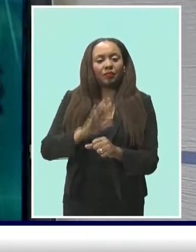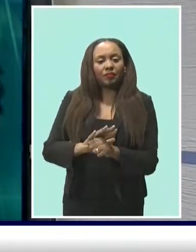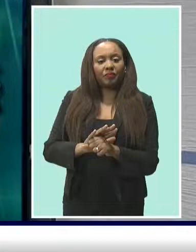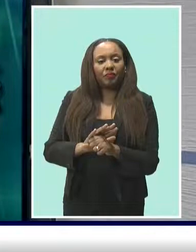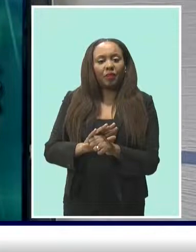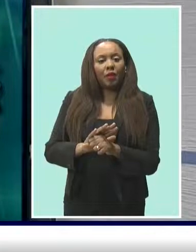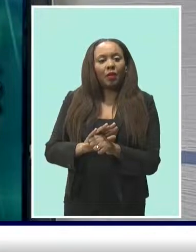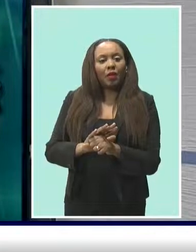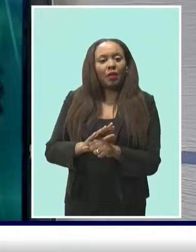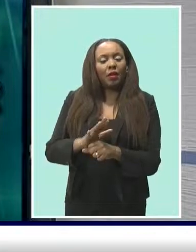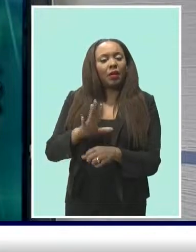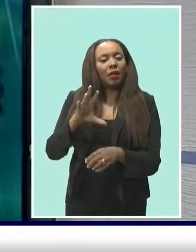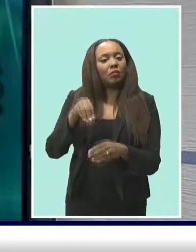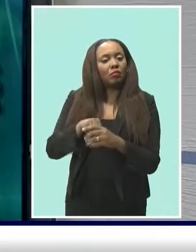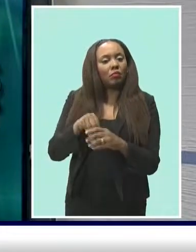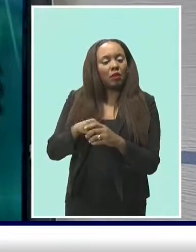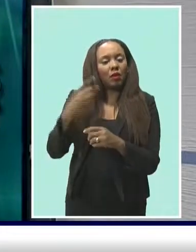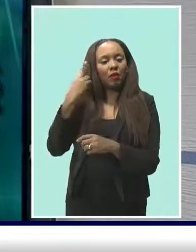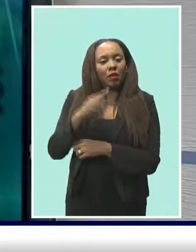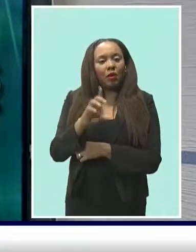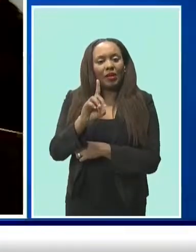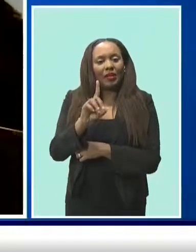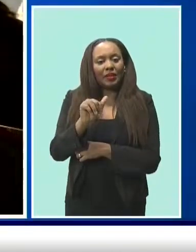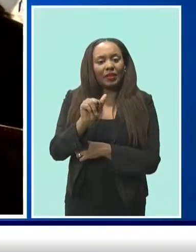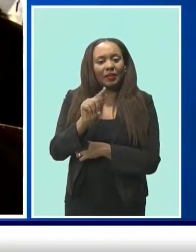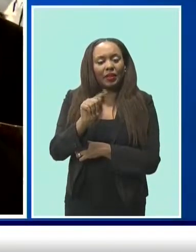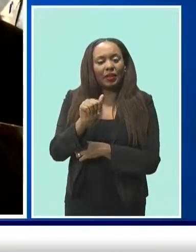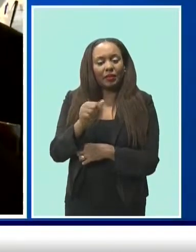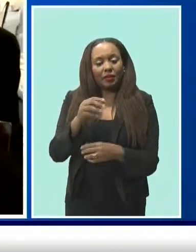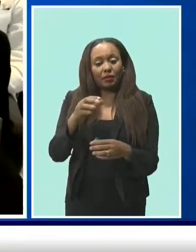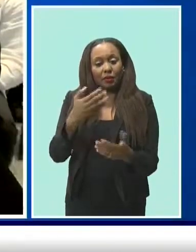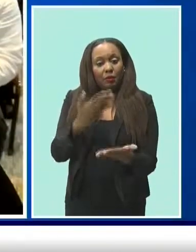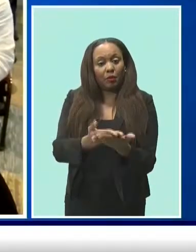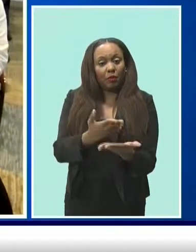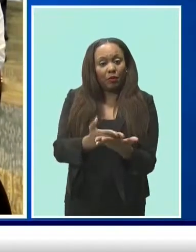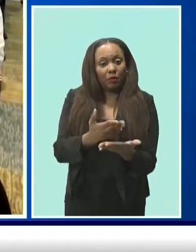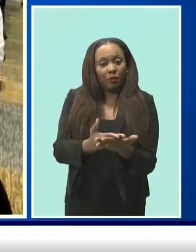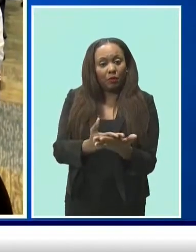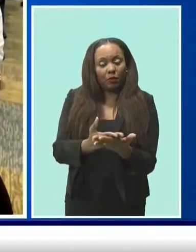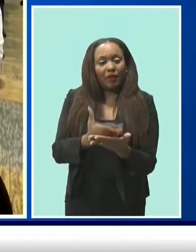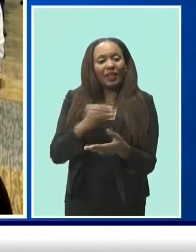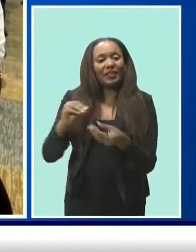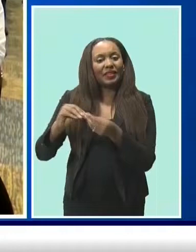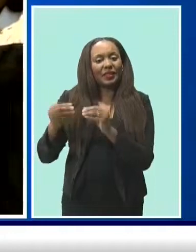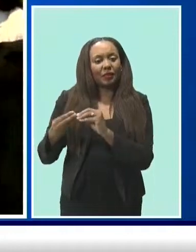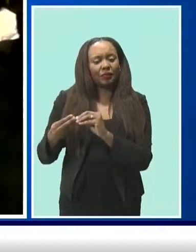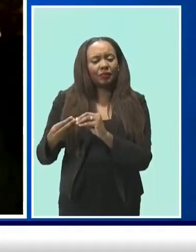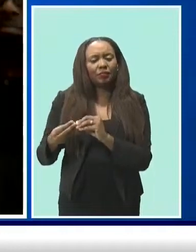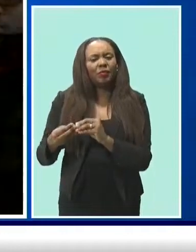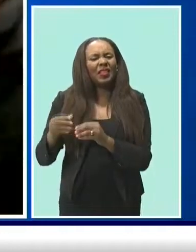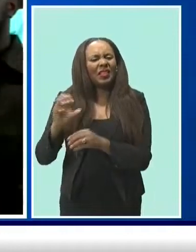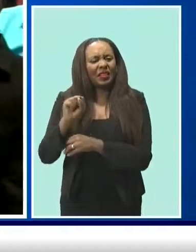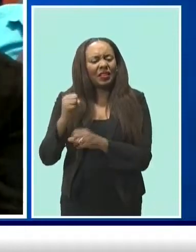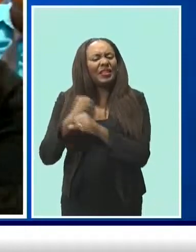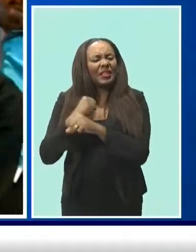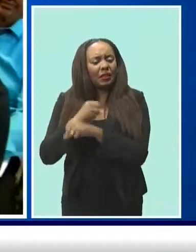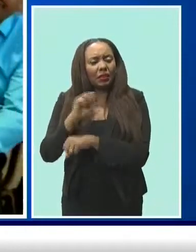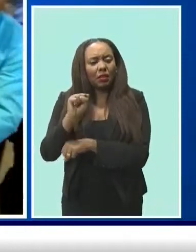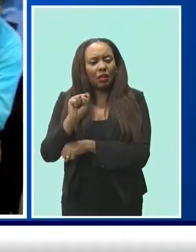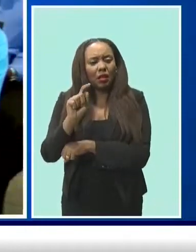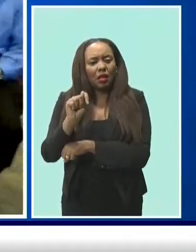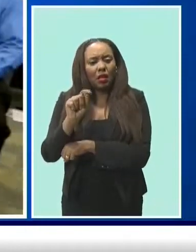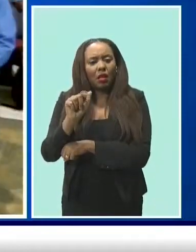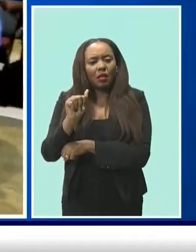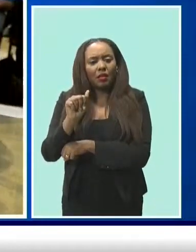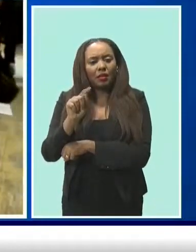data, evidence, and statistics. According to her, statistics are lacking in some countries, and this move will allow for the effectiveness